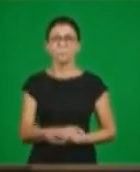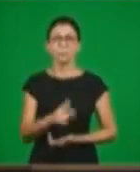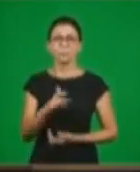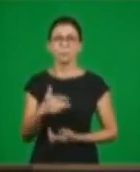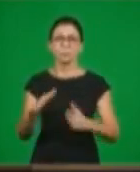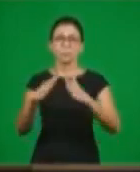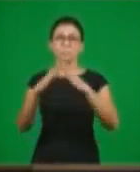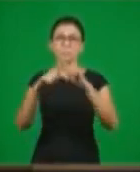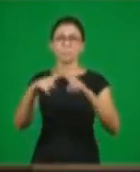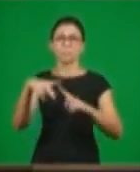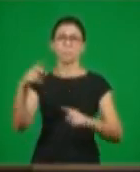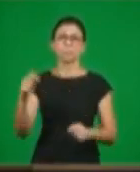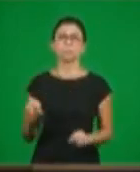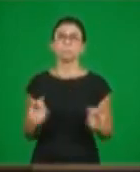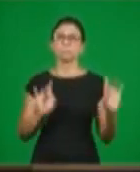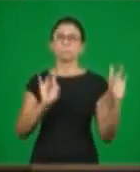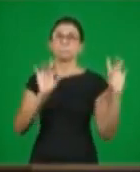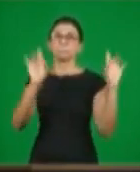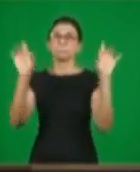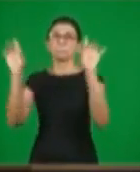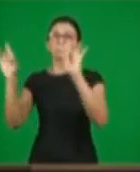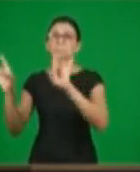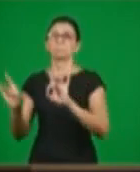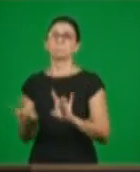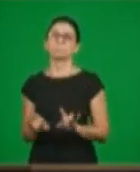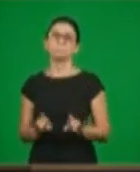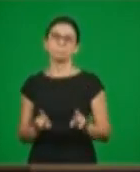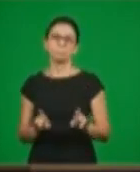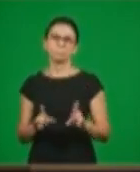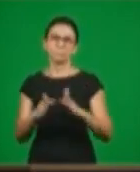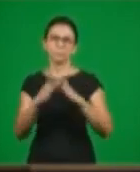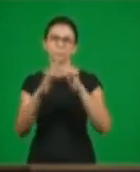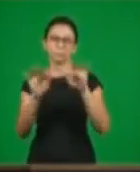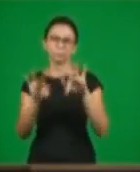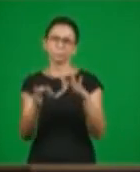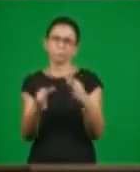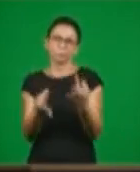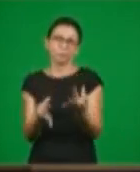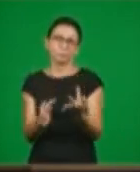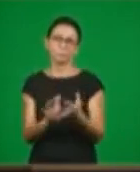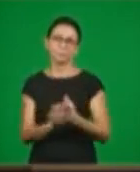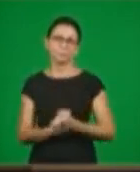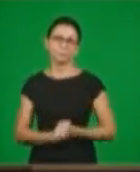cathedrals, temples, the same way. Because our temple,